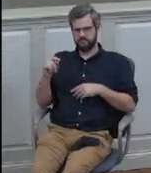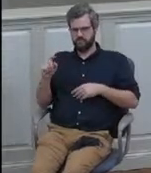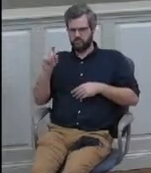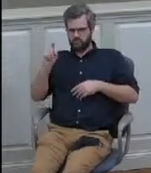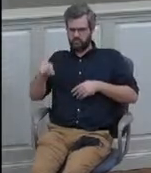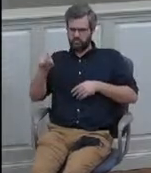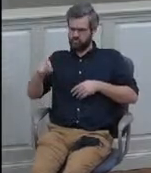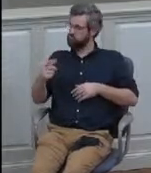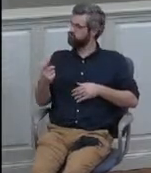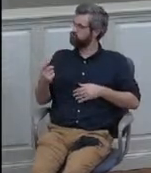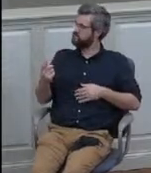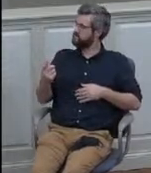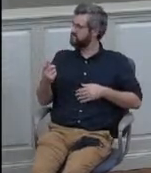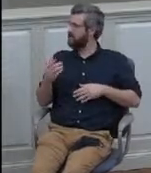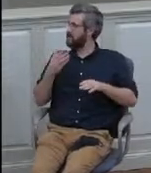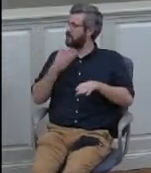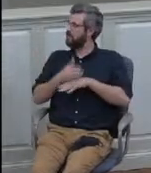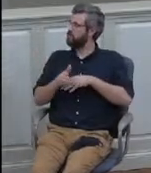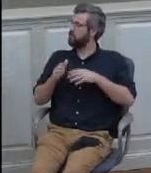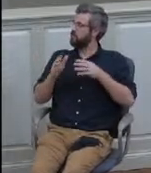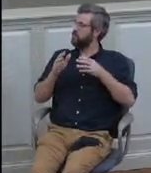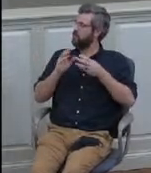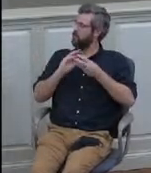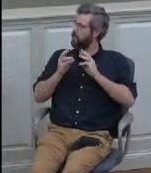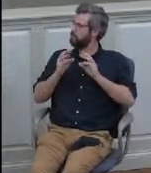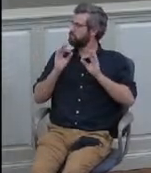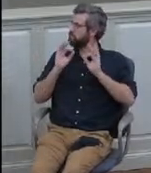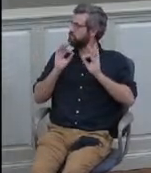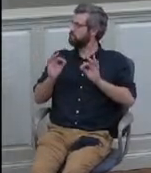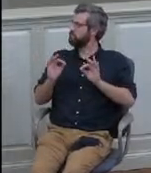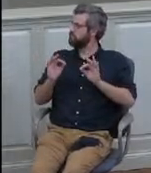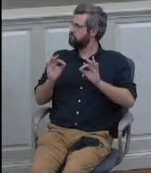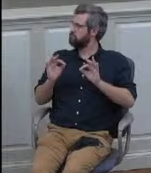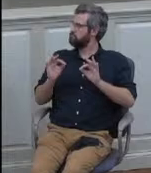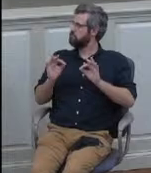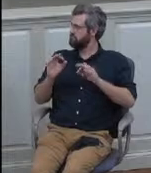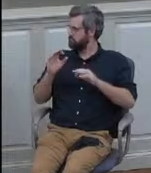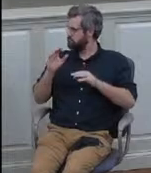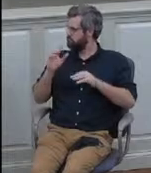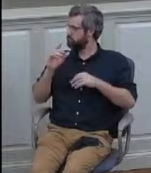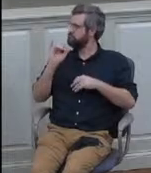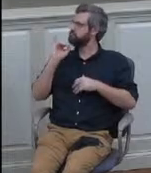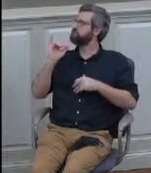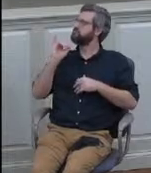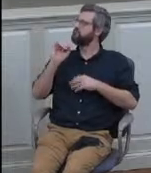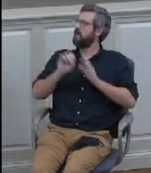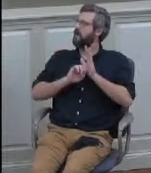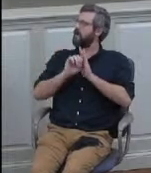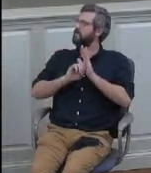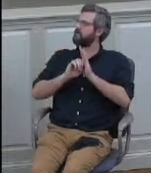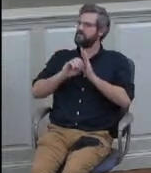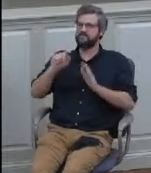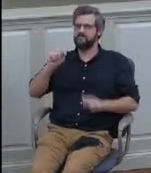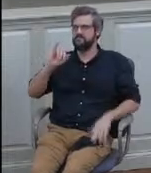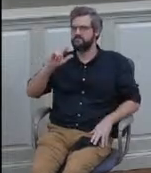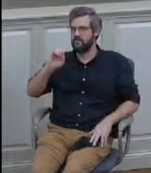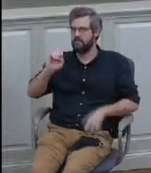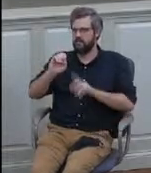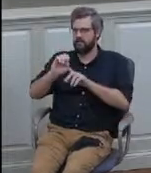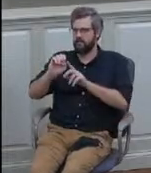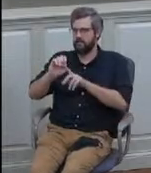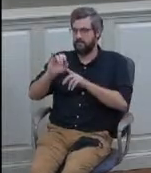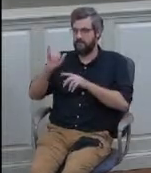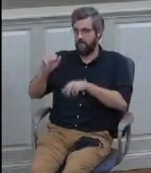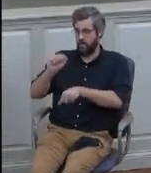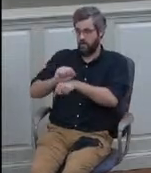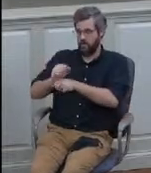know, I think once the weather clears up and we're done recovering from the storms, I think something we're going to work on. We're going to be doing that work on the weekend,